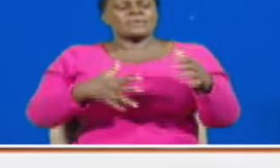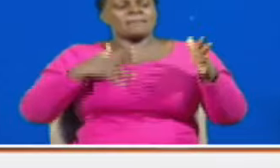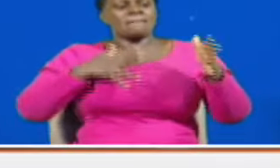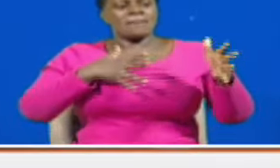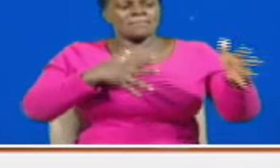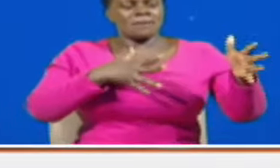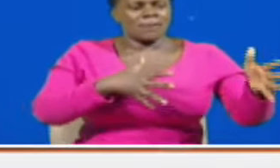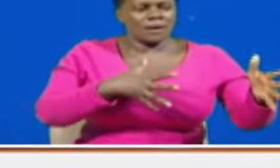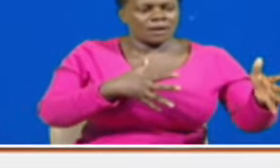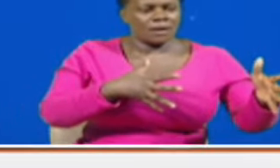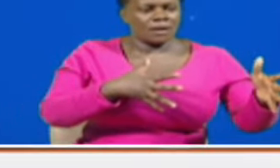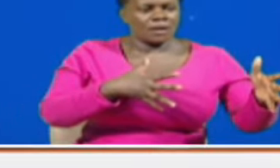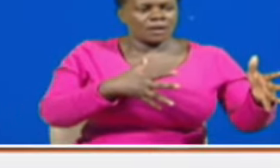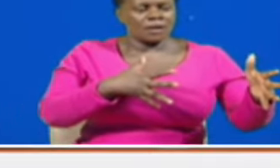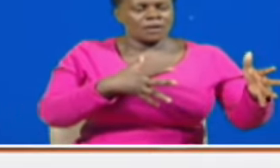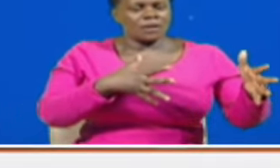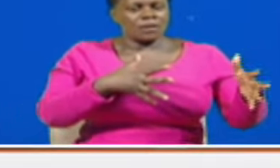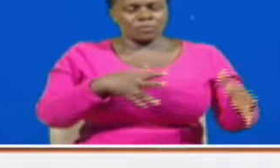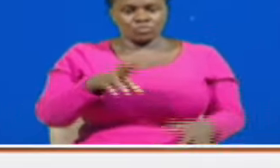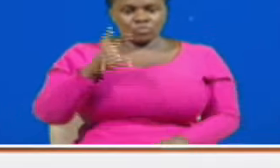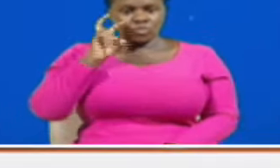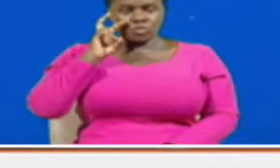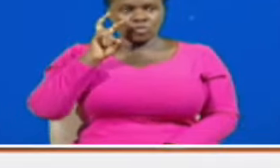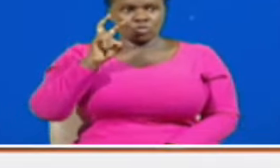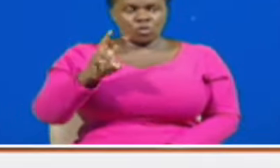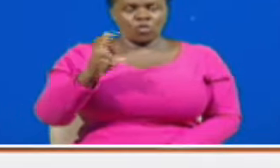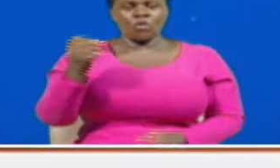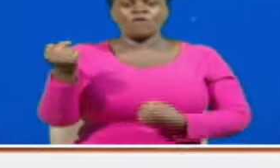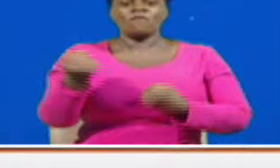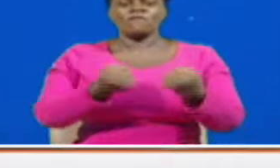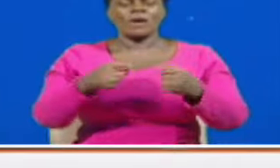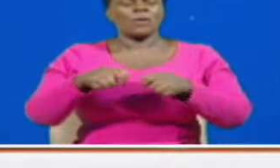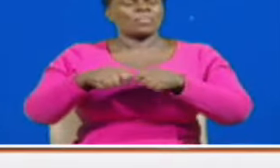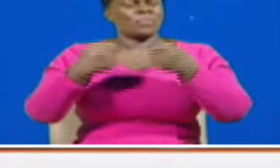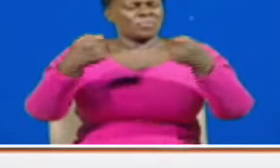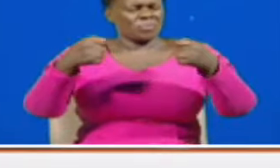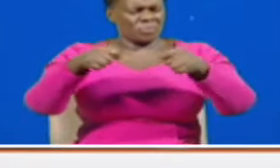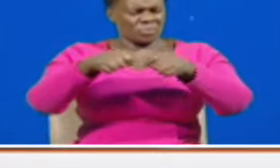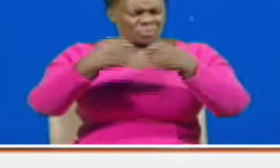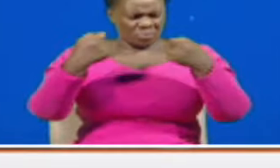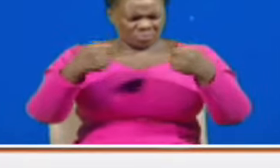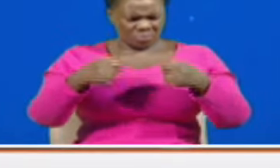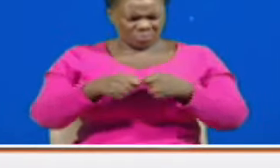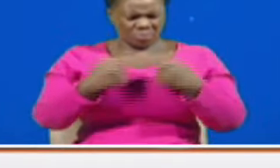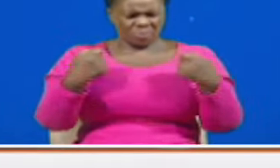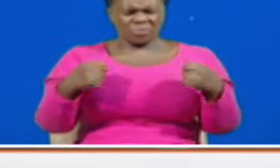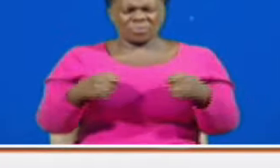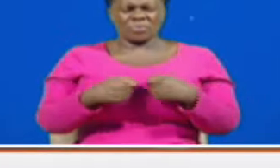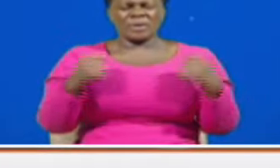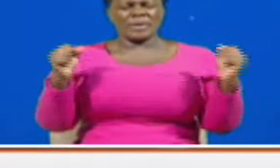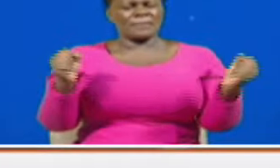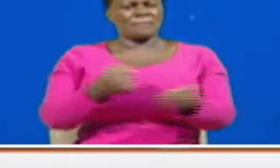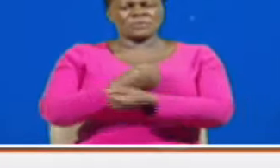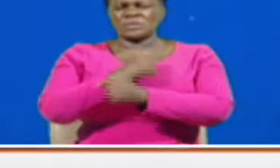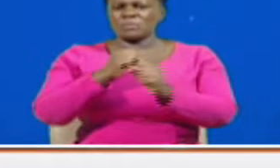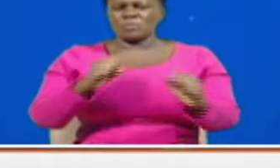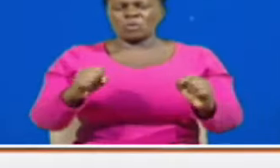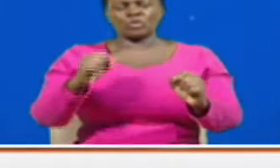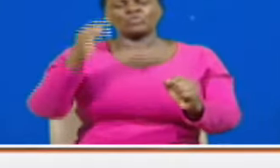pale. Ndio tuliona gari imemondwa vile.